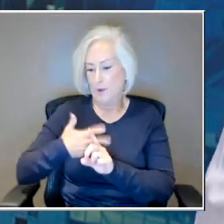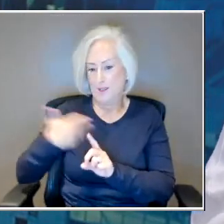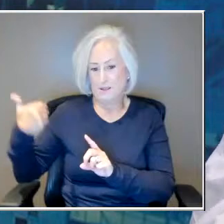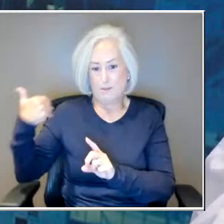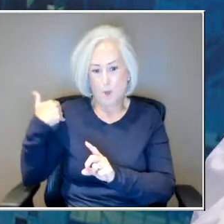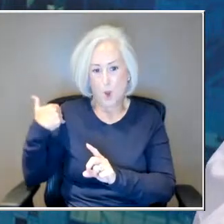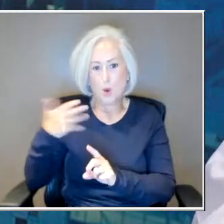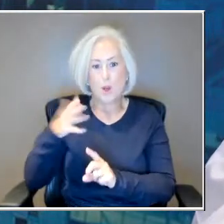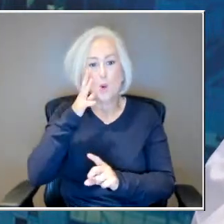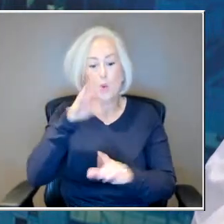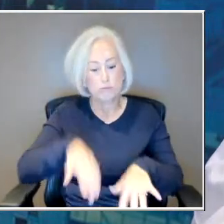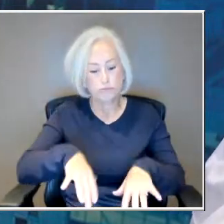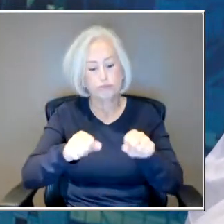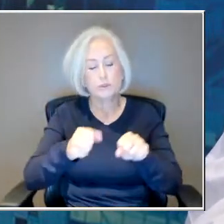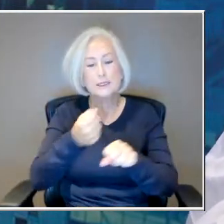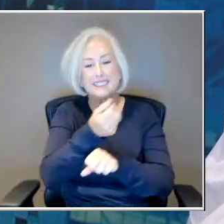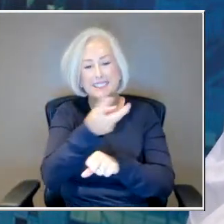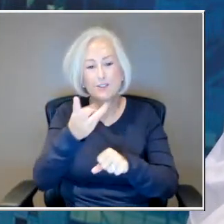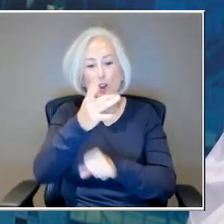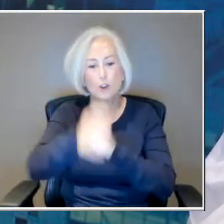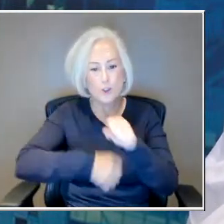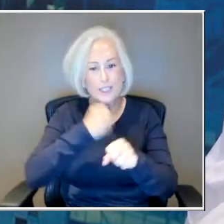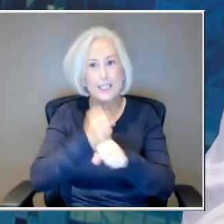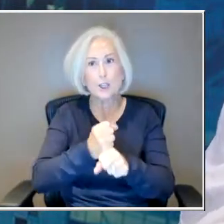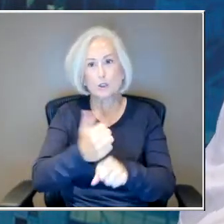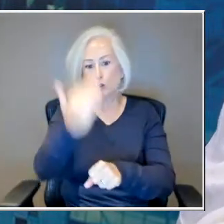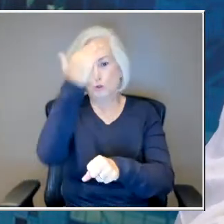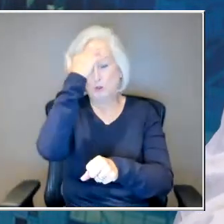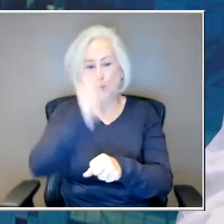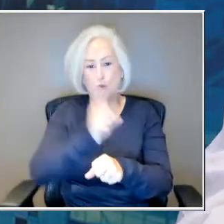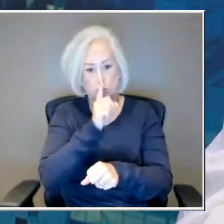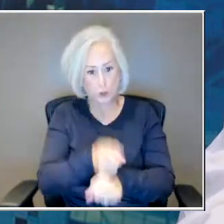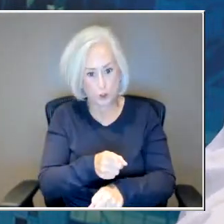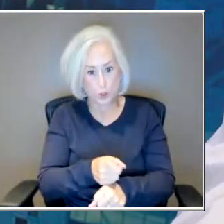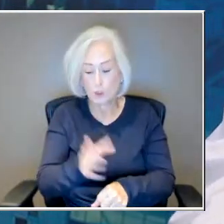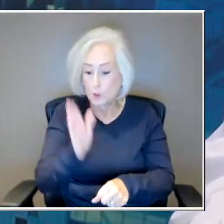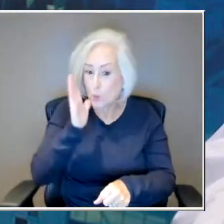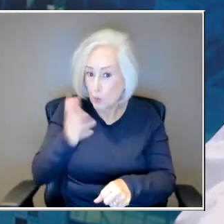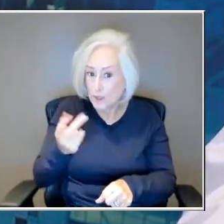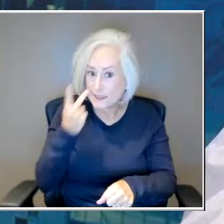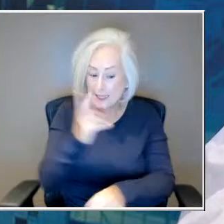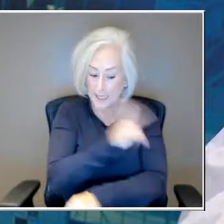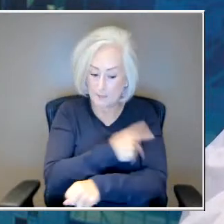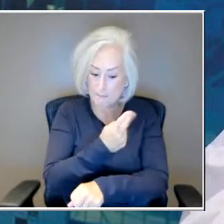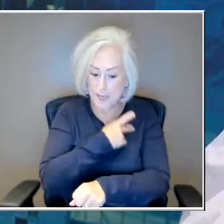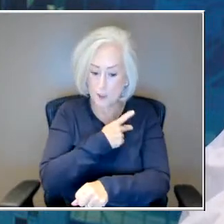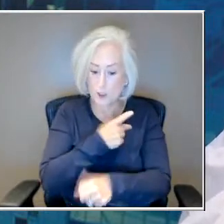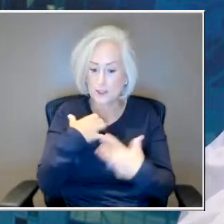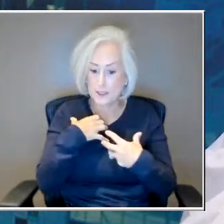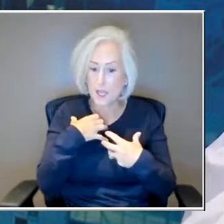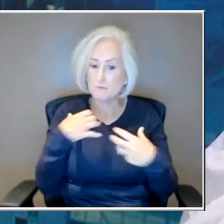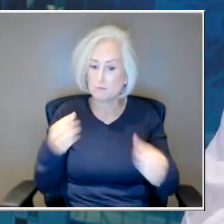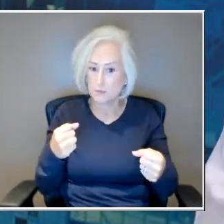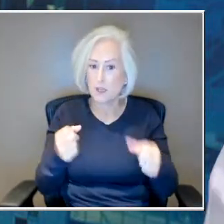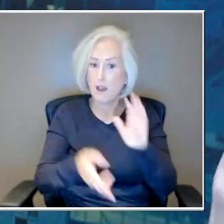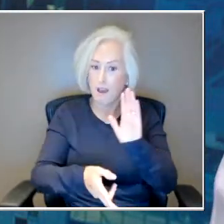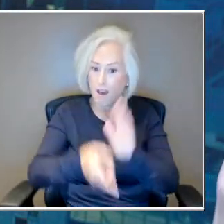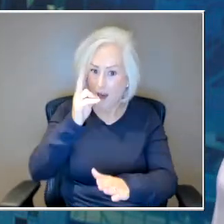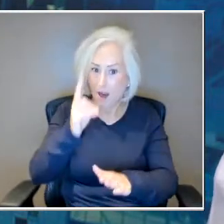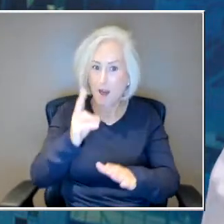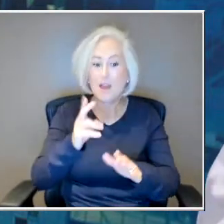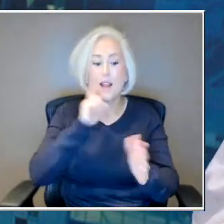I'm hoping that we're going to see patients who have that cure rate high, and we will start, acknowledging the percentage of patients